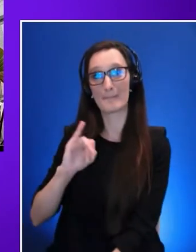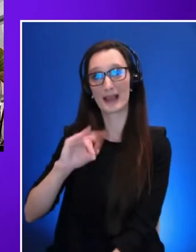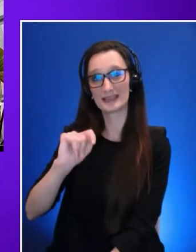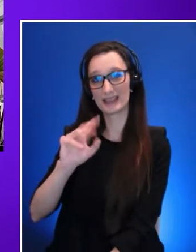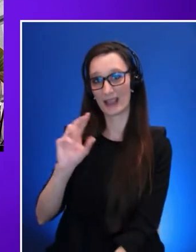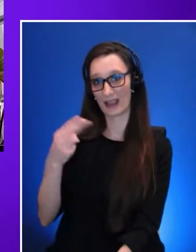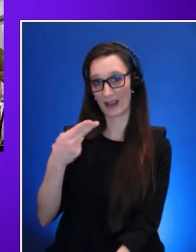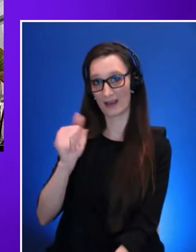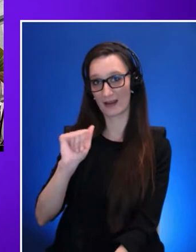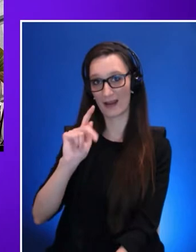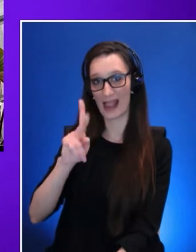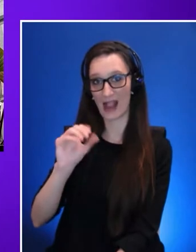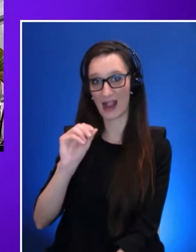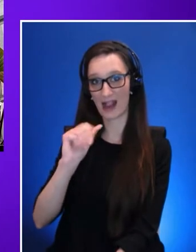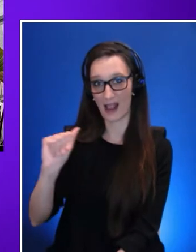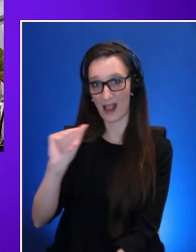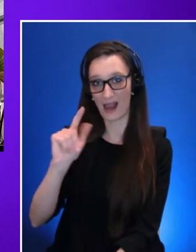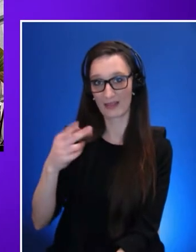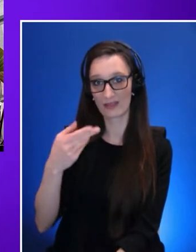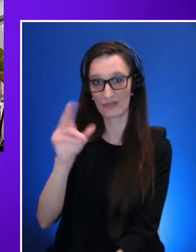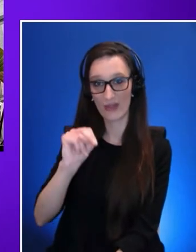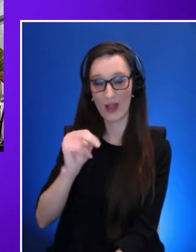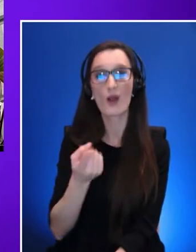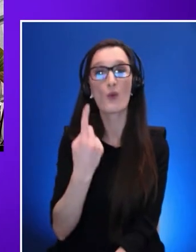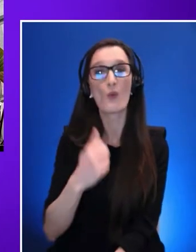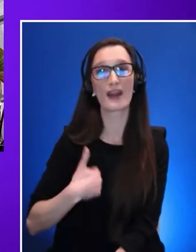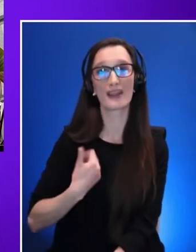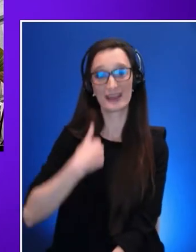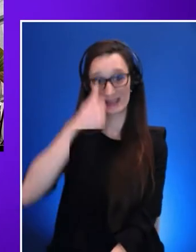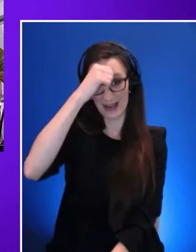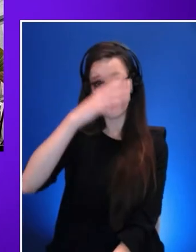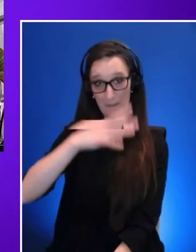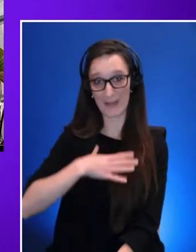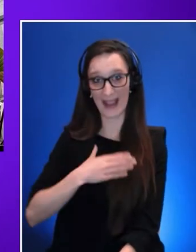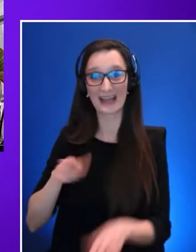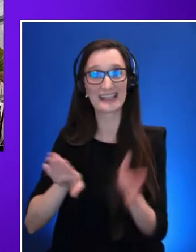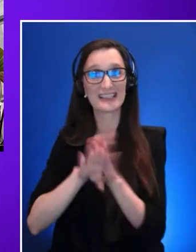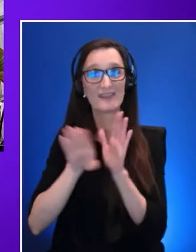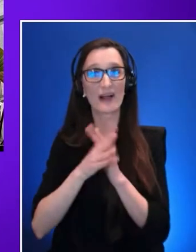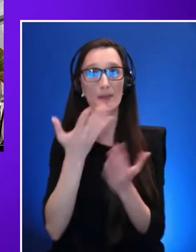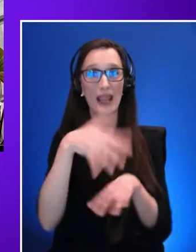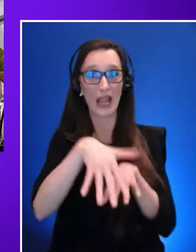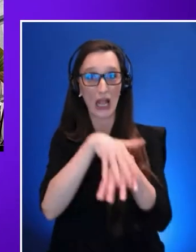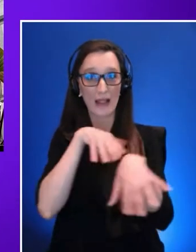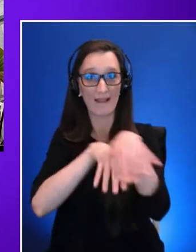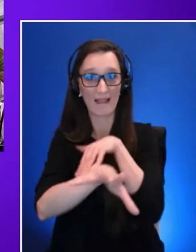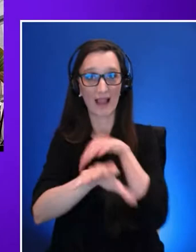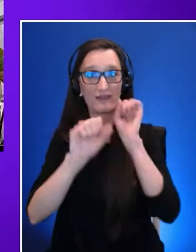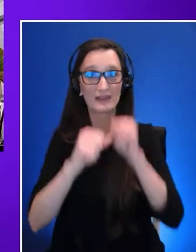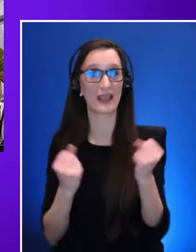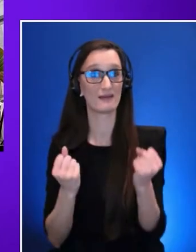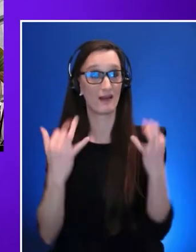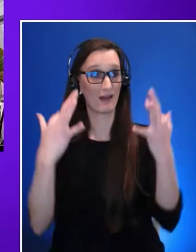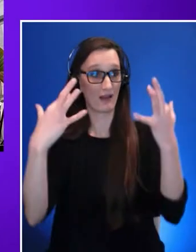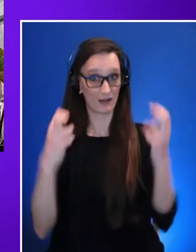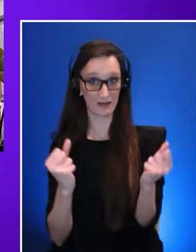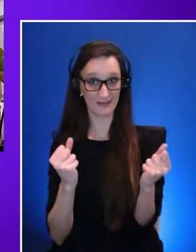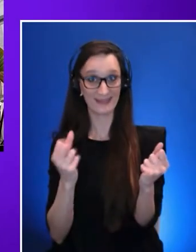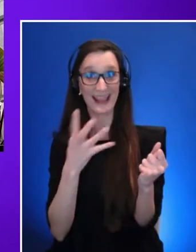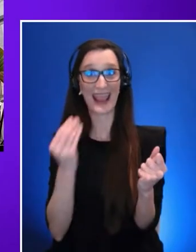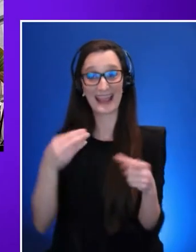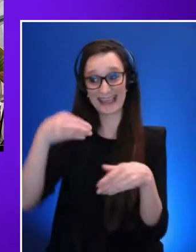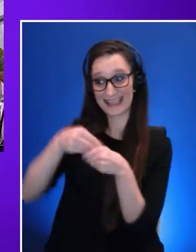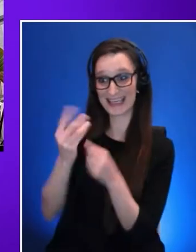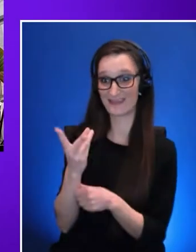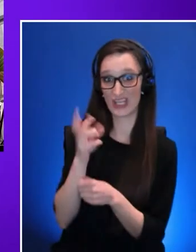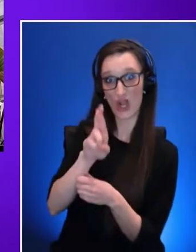glove that you could do sign language with, and that in virtual reality, your character,